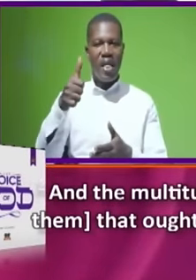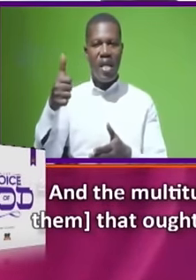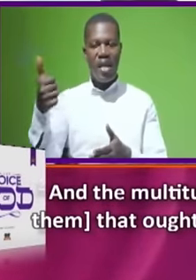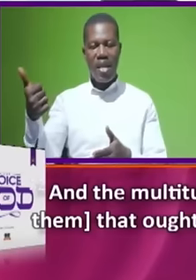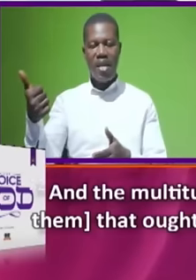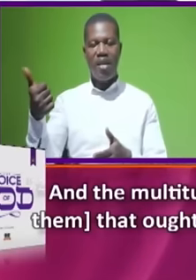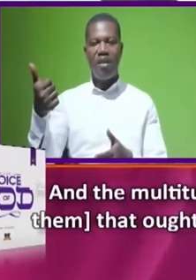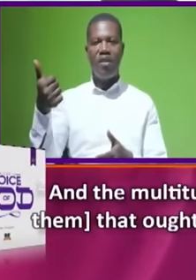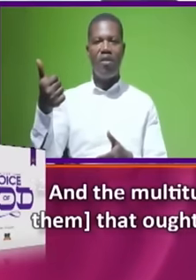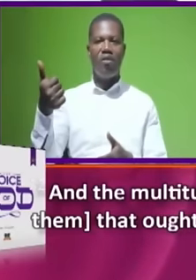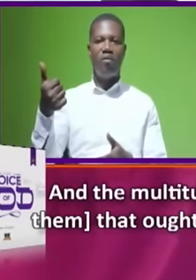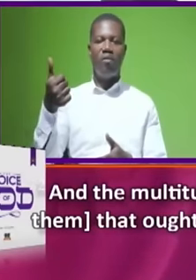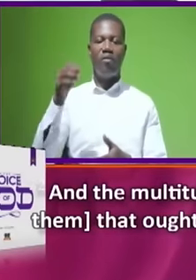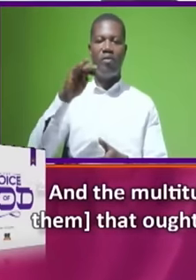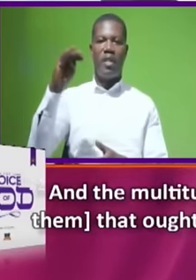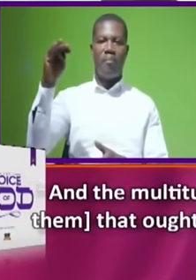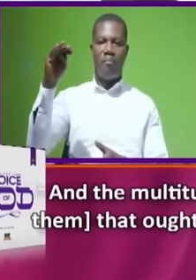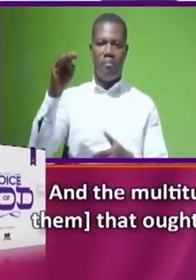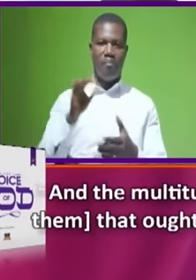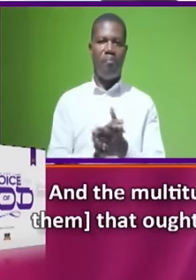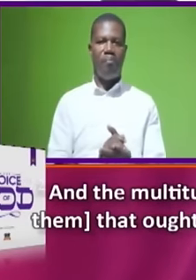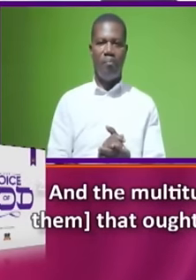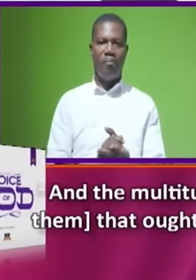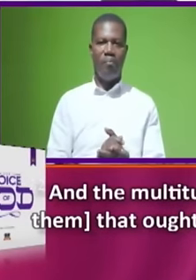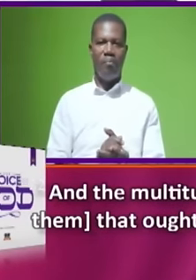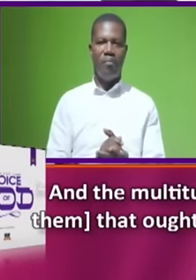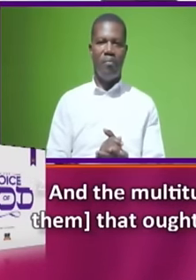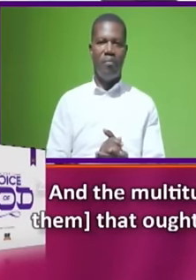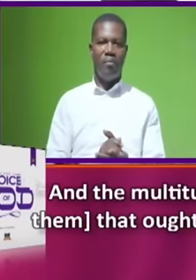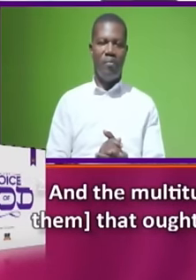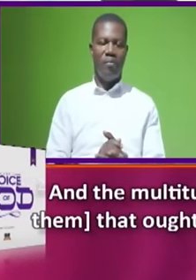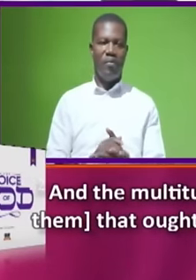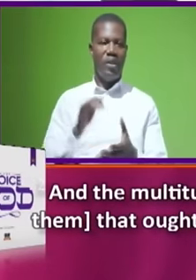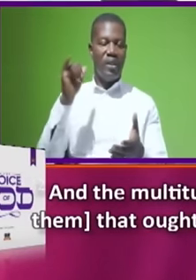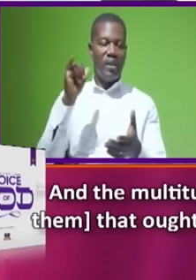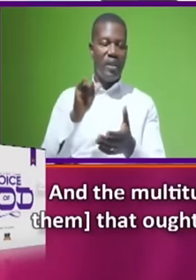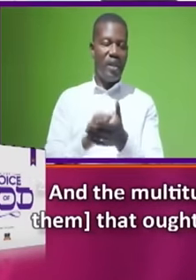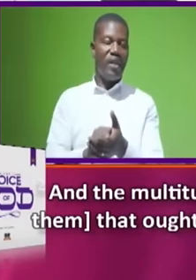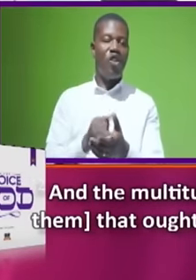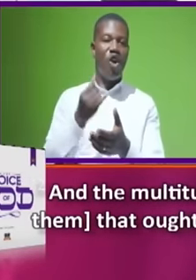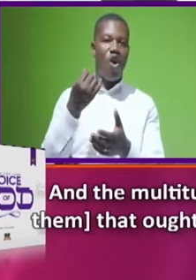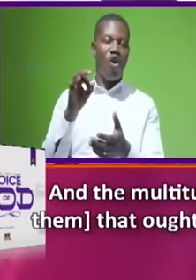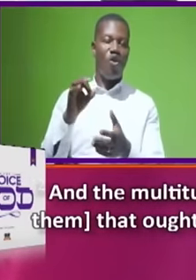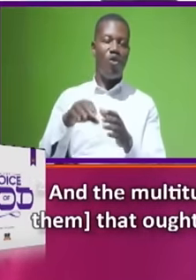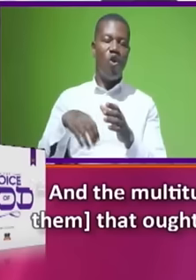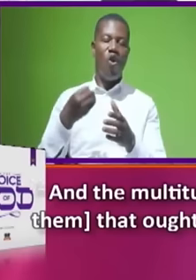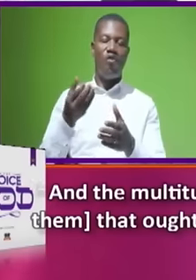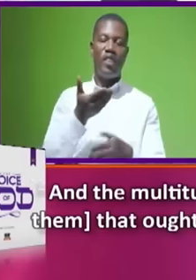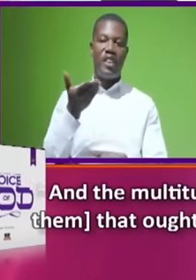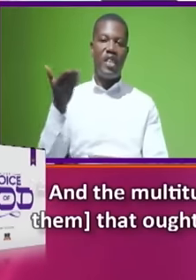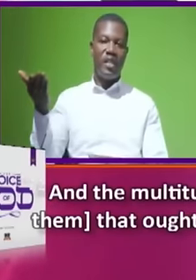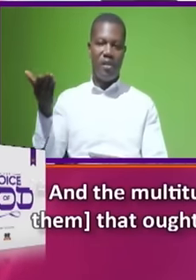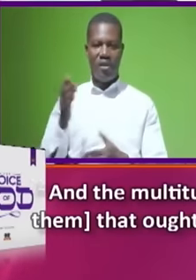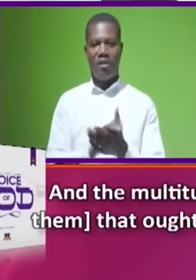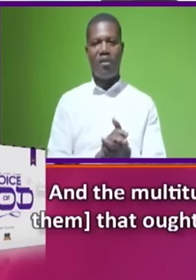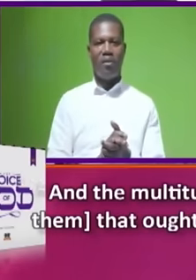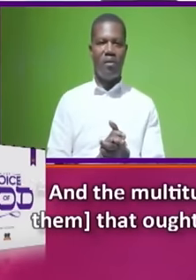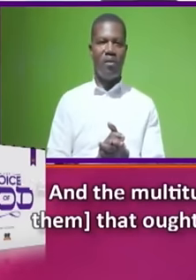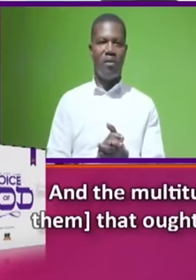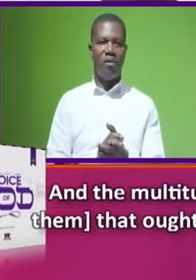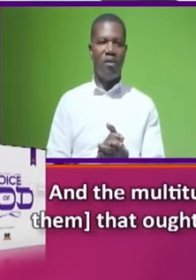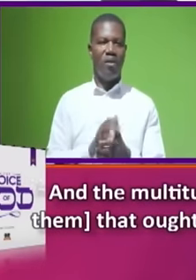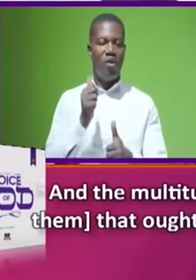Neither said any of them. That out of the things. That out of the things. Which